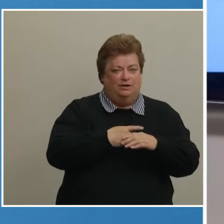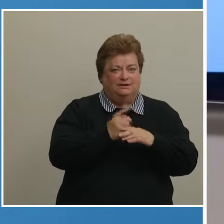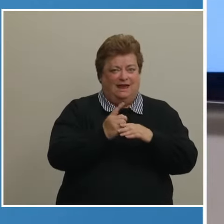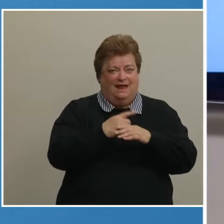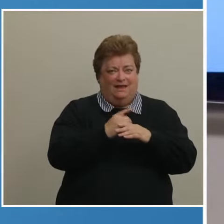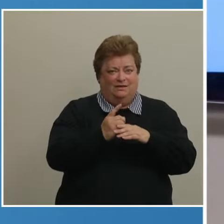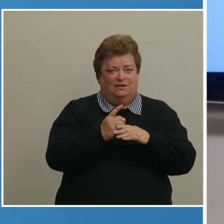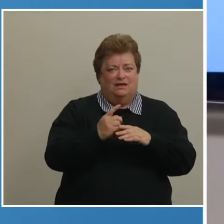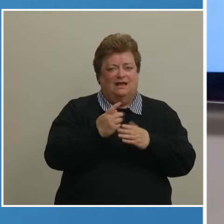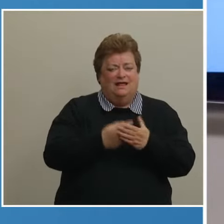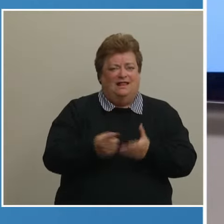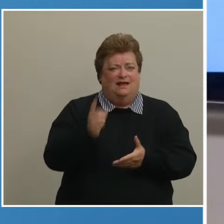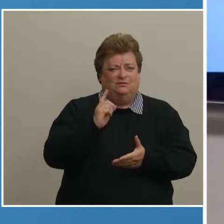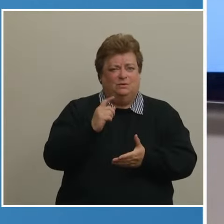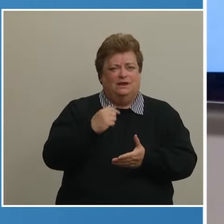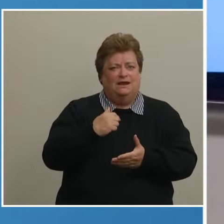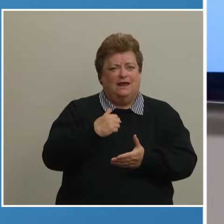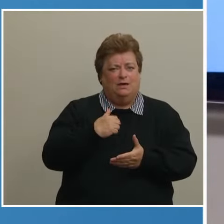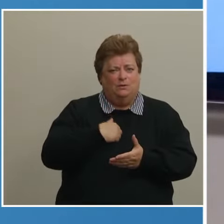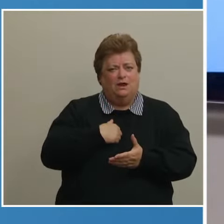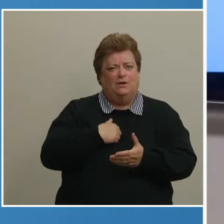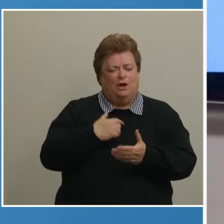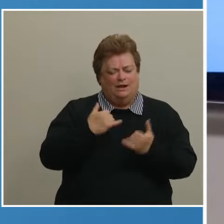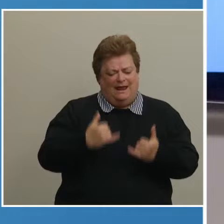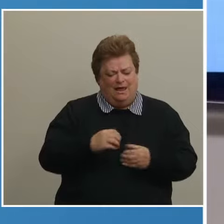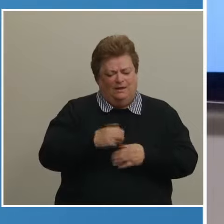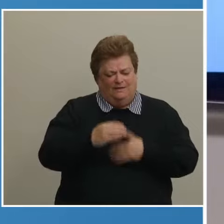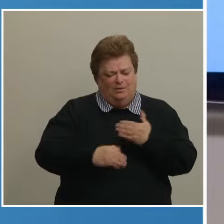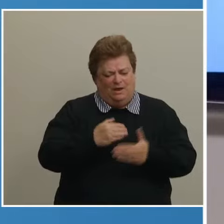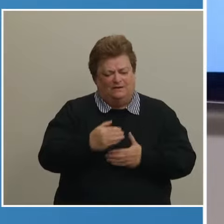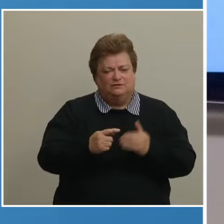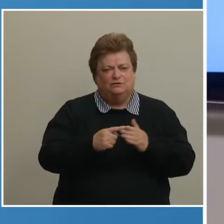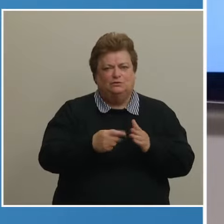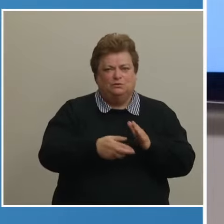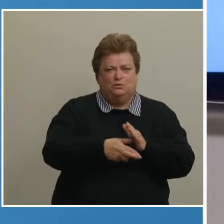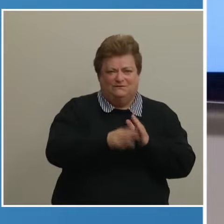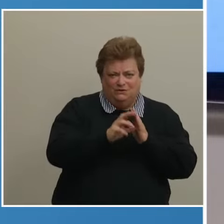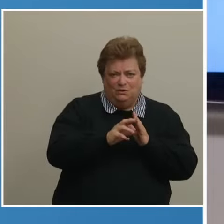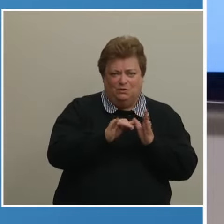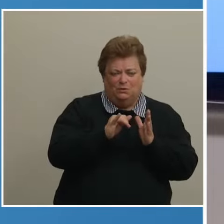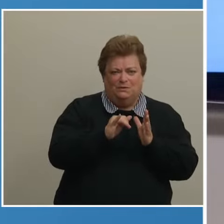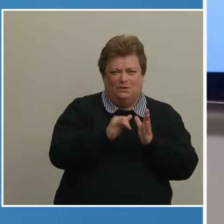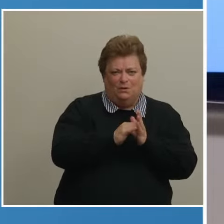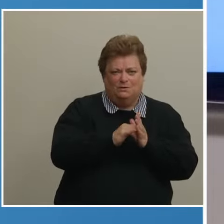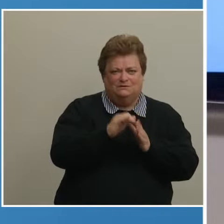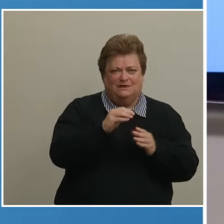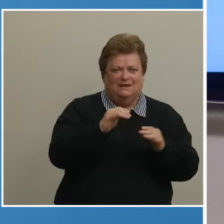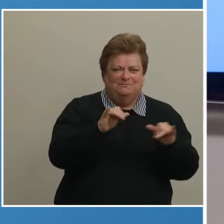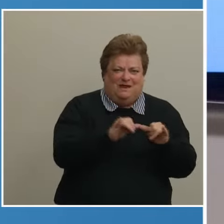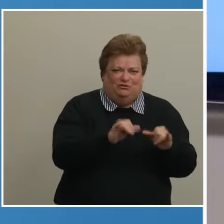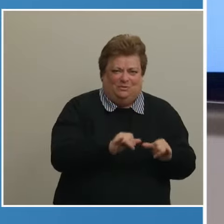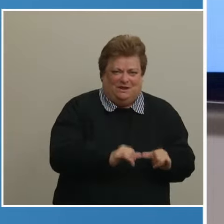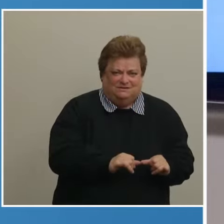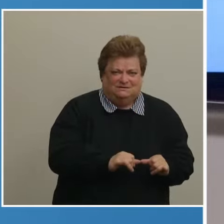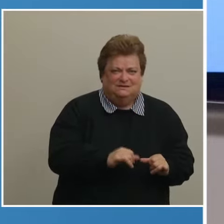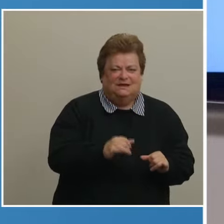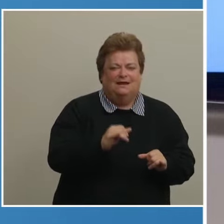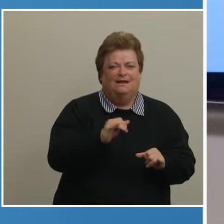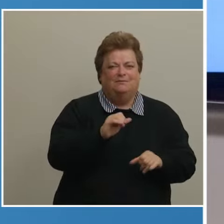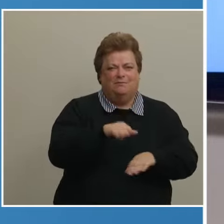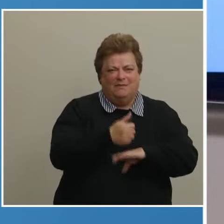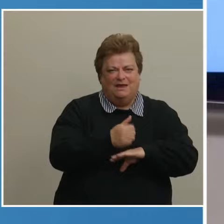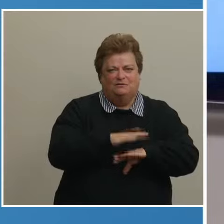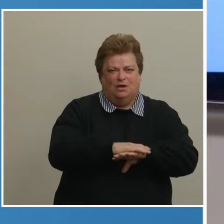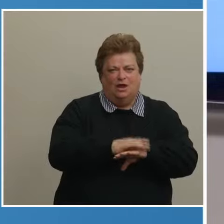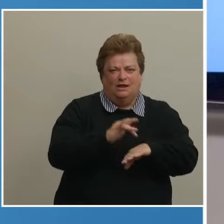week I mentioned that we have been in the process of reviewing the data metrics for the risk dial based on the availability of